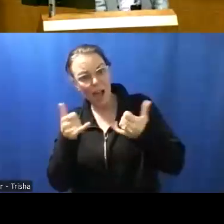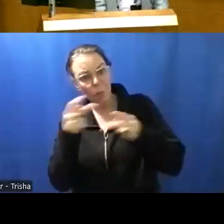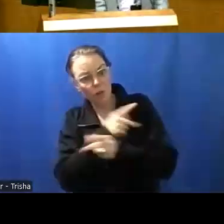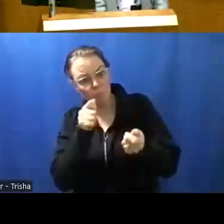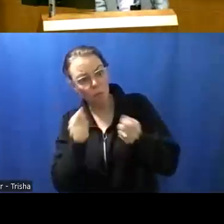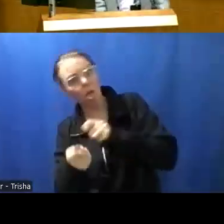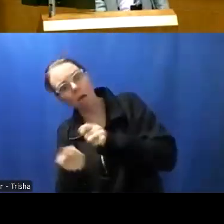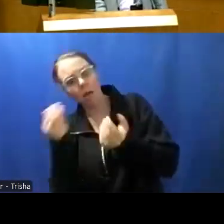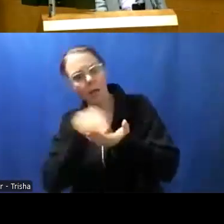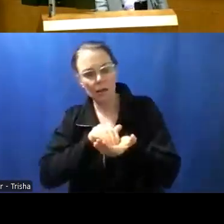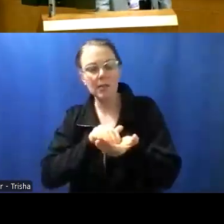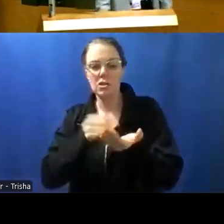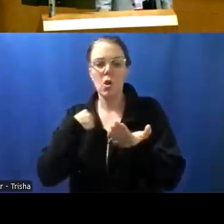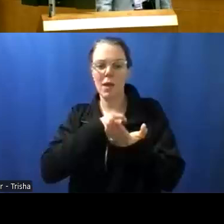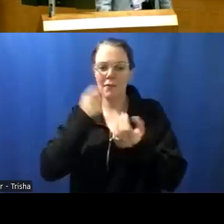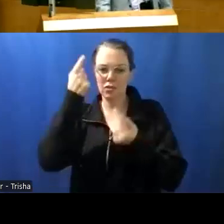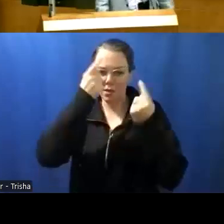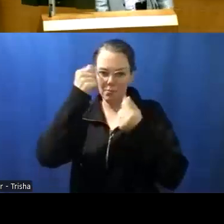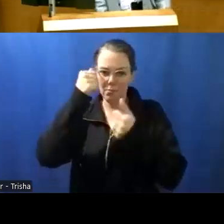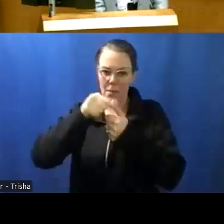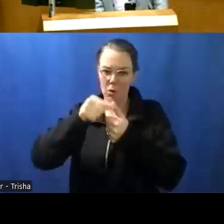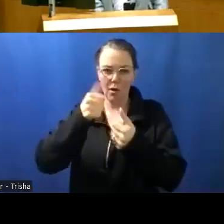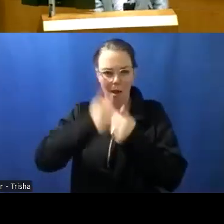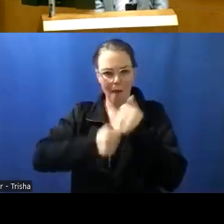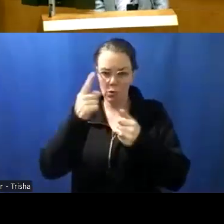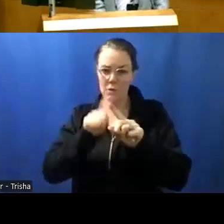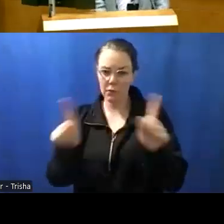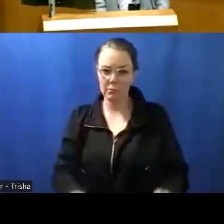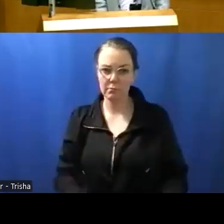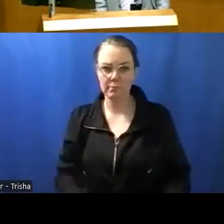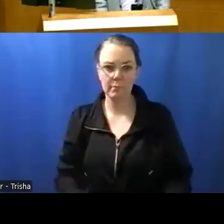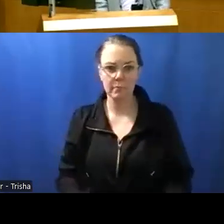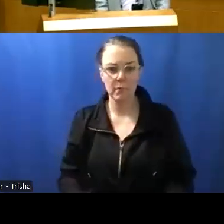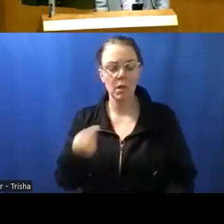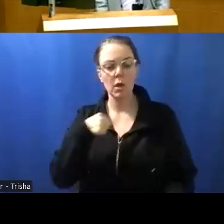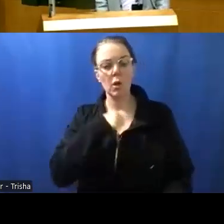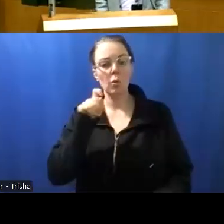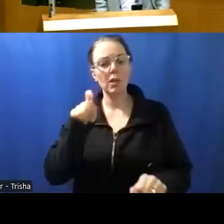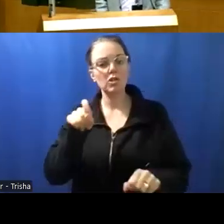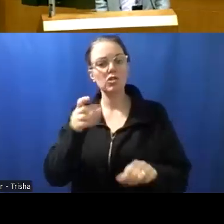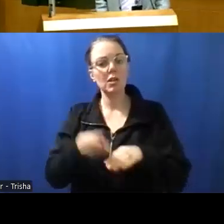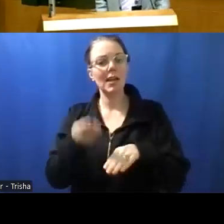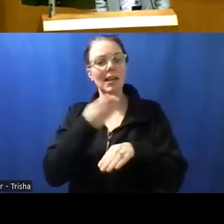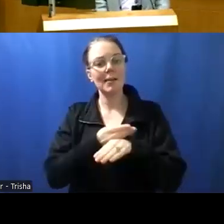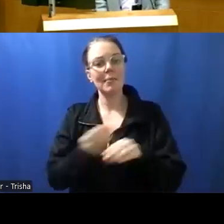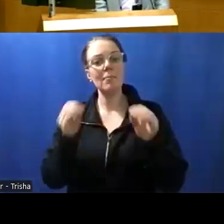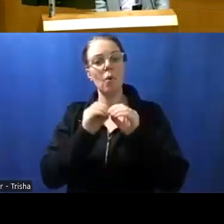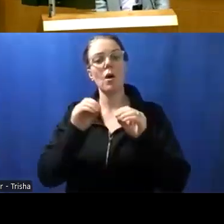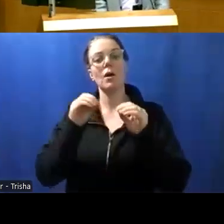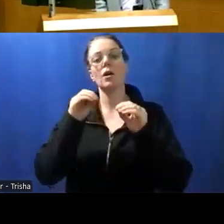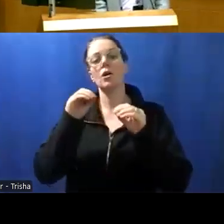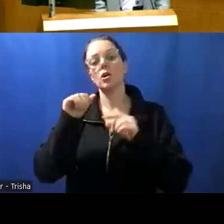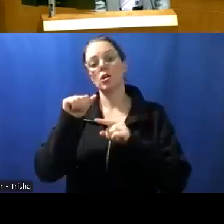account these differences. Some of the recommendations include increasing training for eye care providers on the importance of